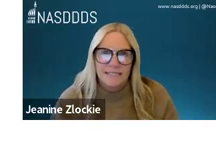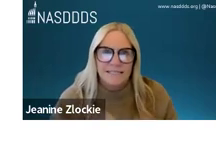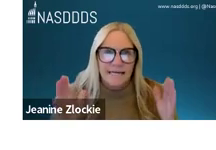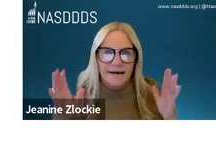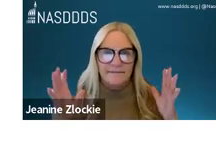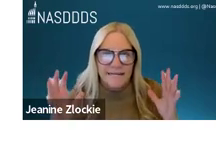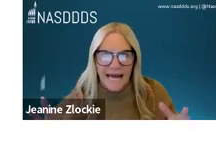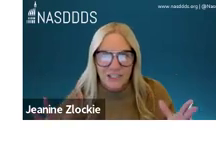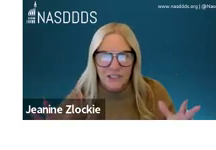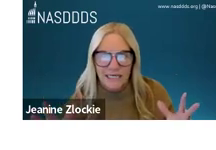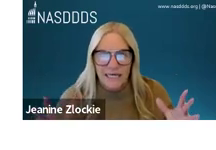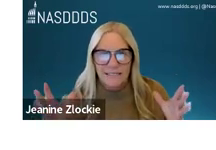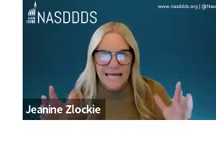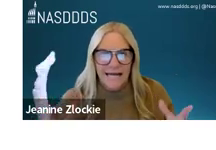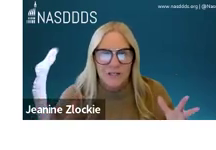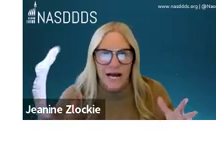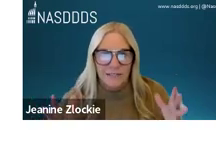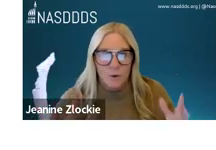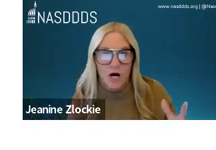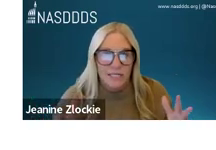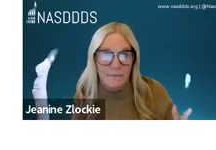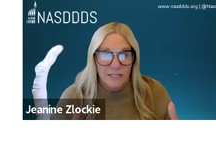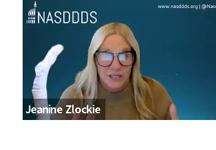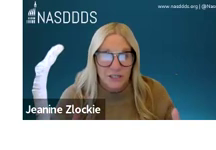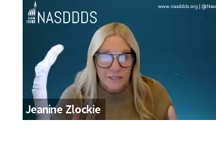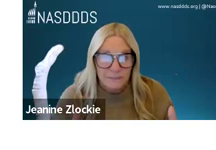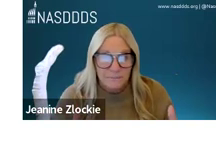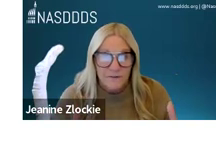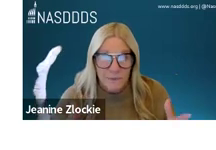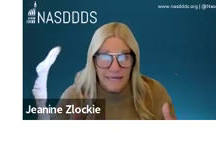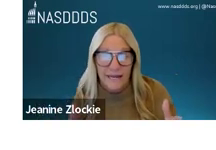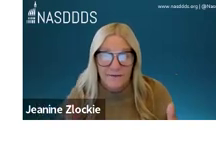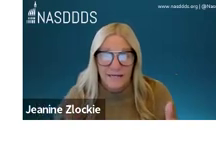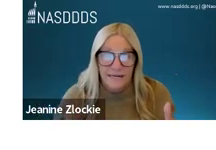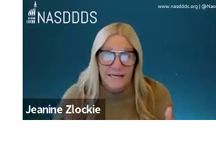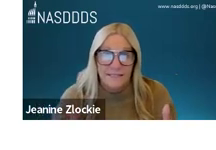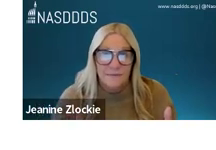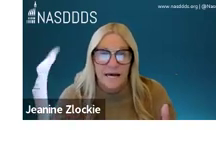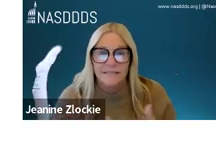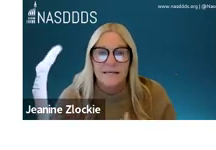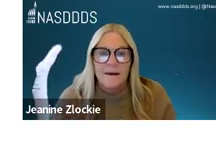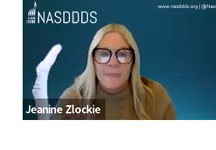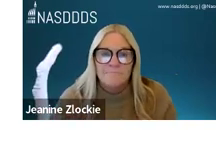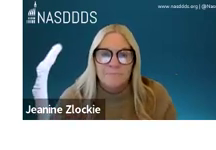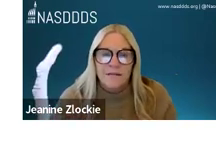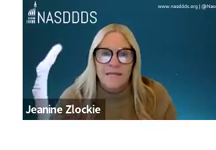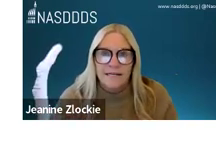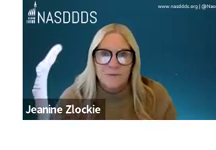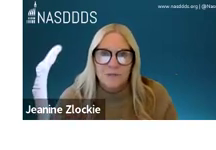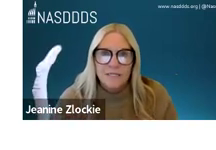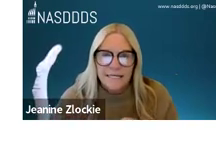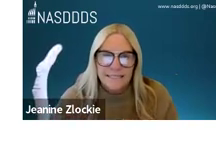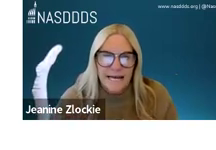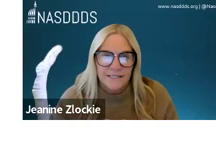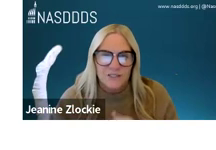this set of nationally standardized quality measures for Medicaid-funded HCBS that